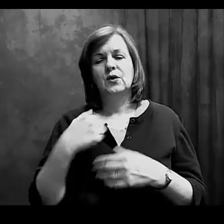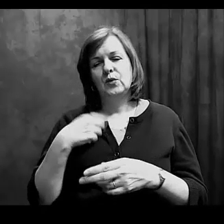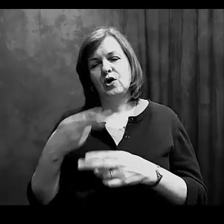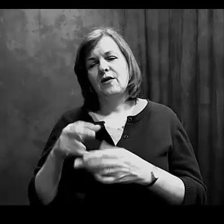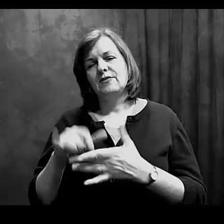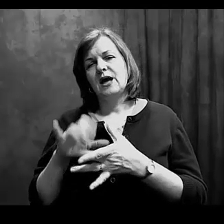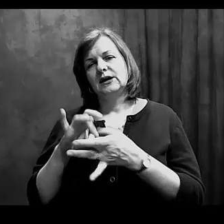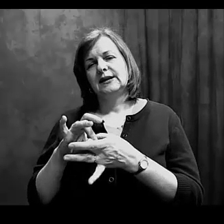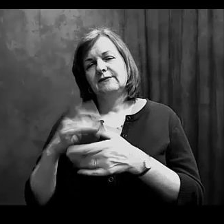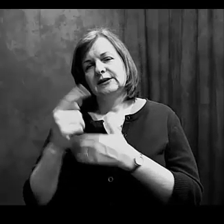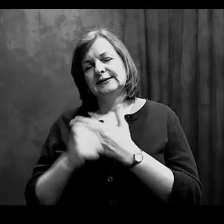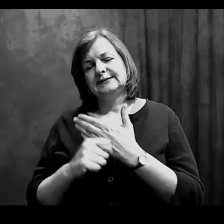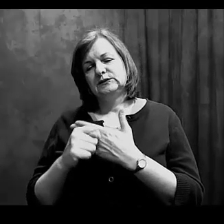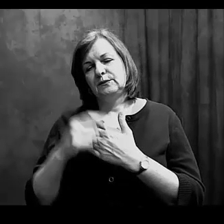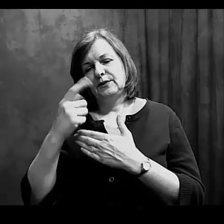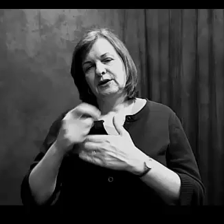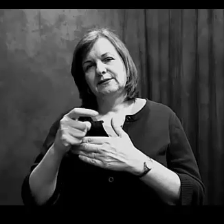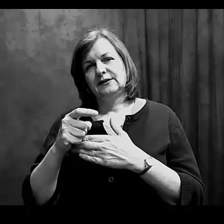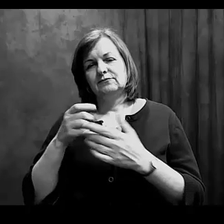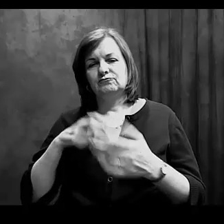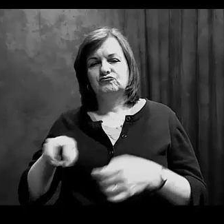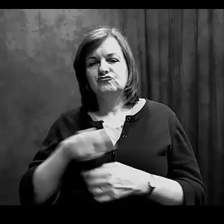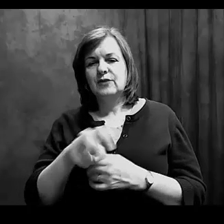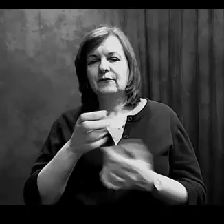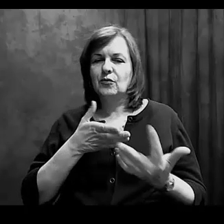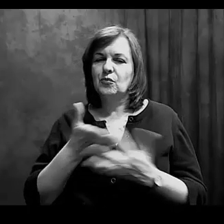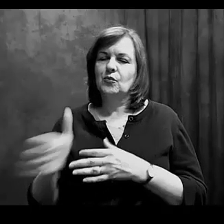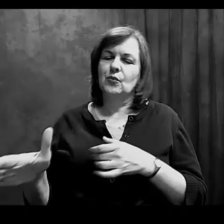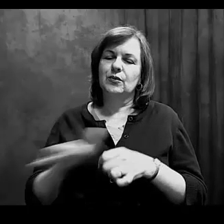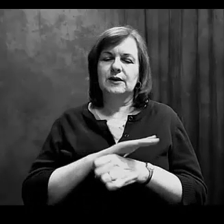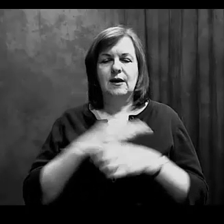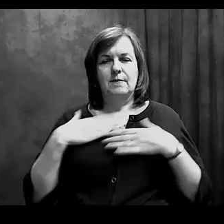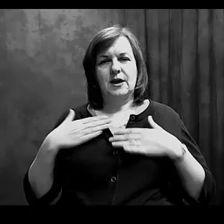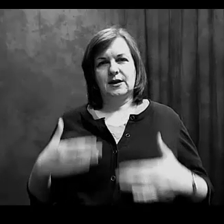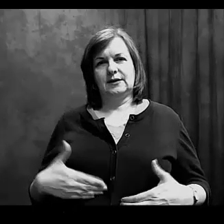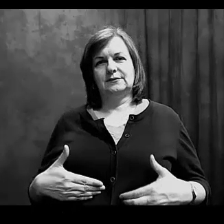It's connective because it transports throughout the entire body.